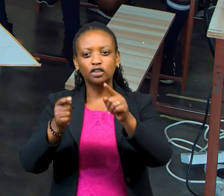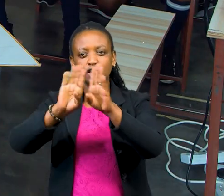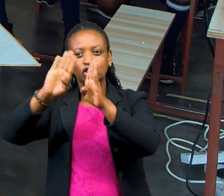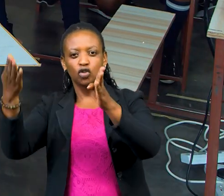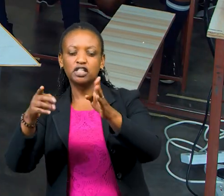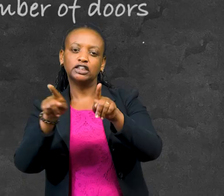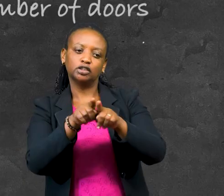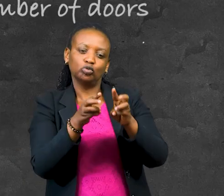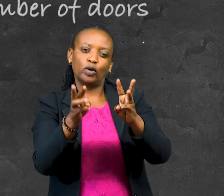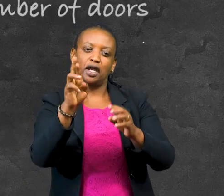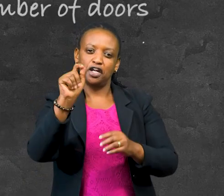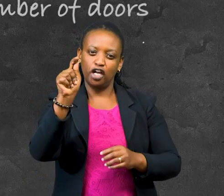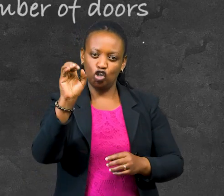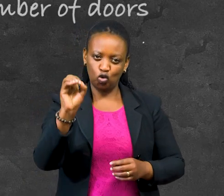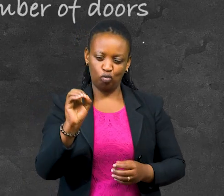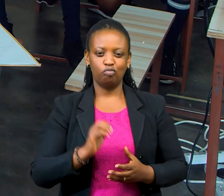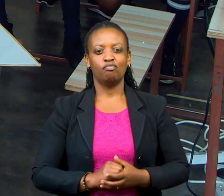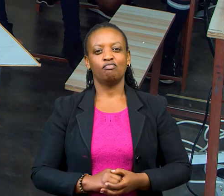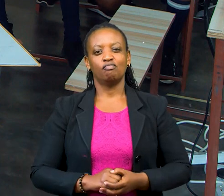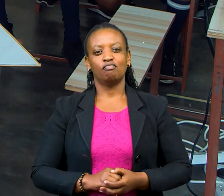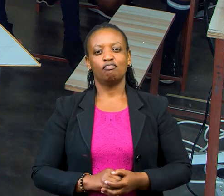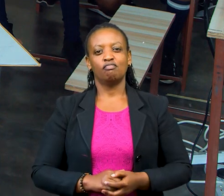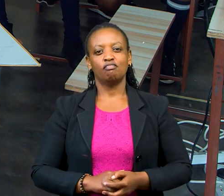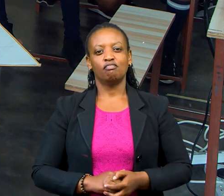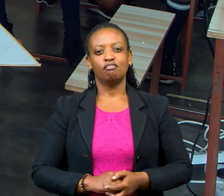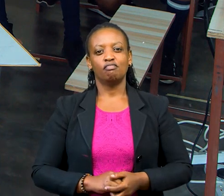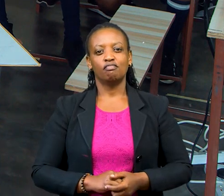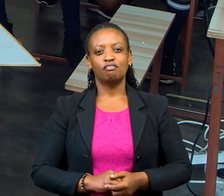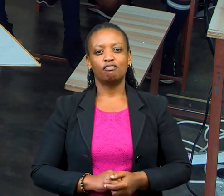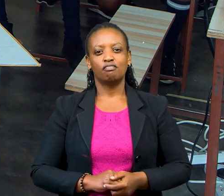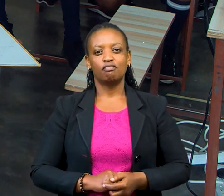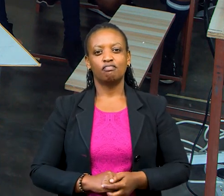windows to the number of doors as a ratio.